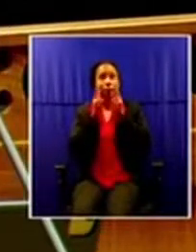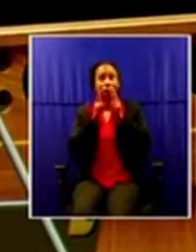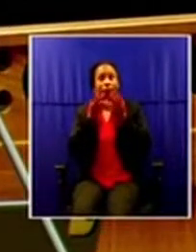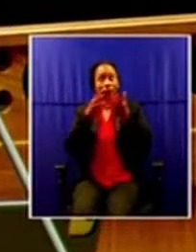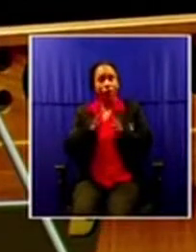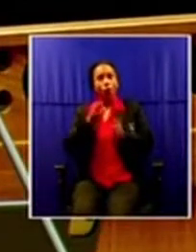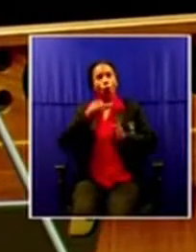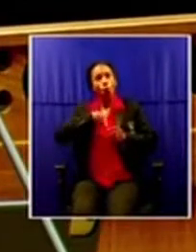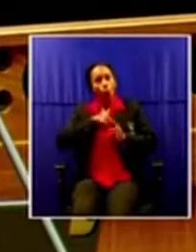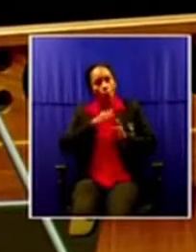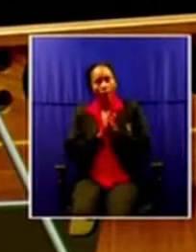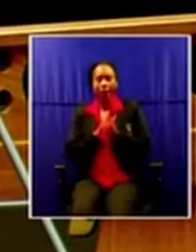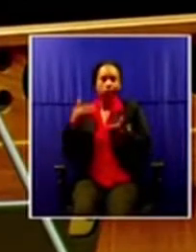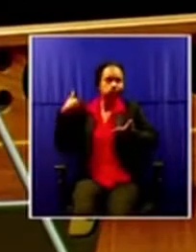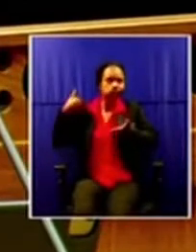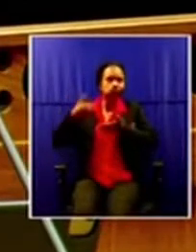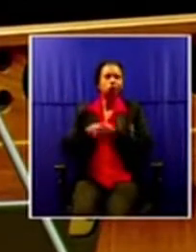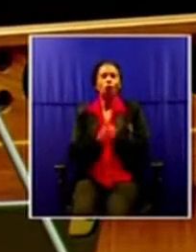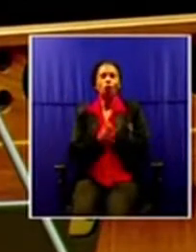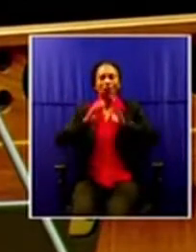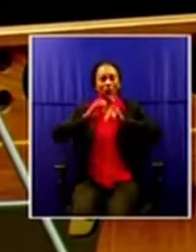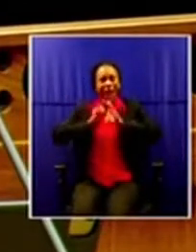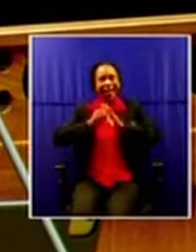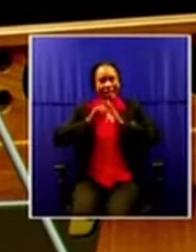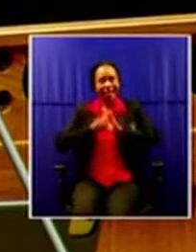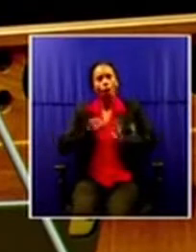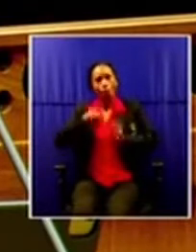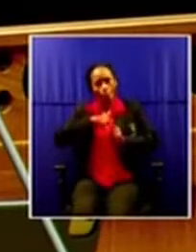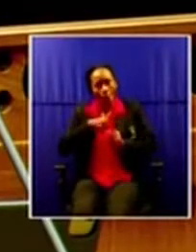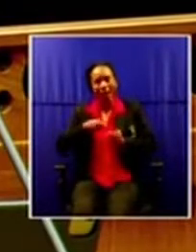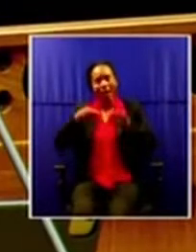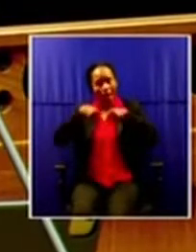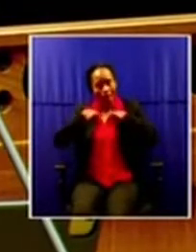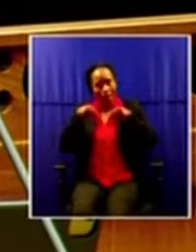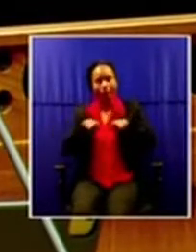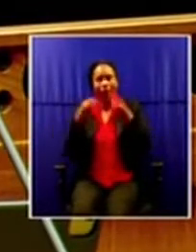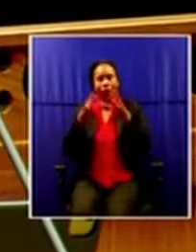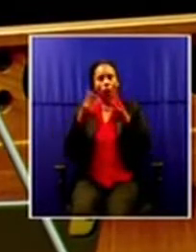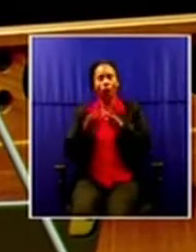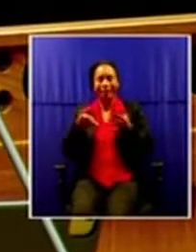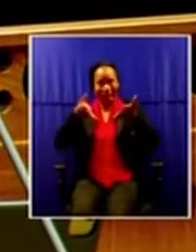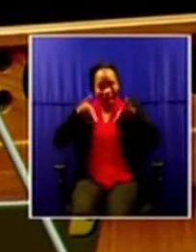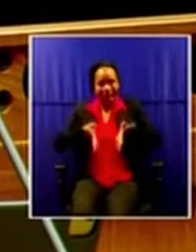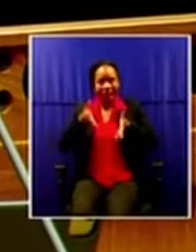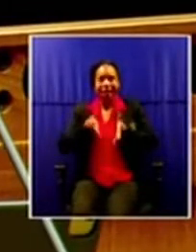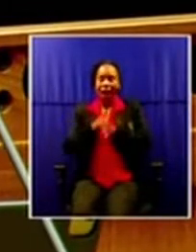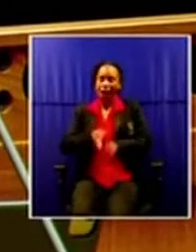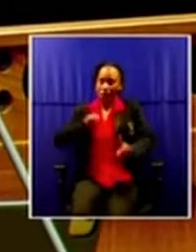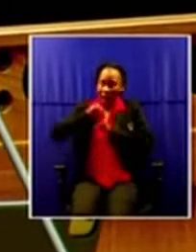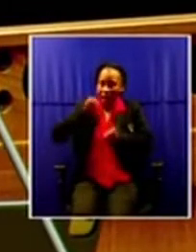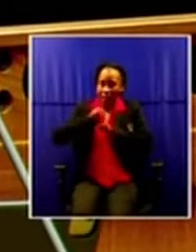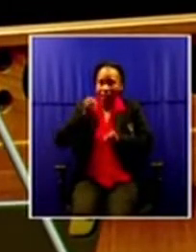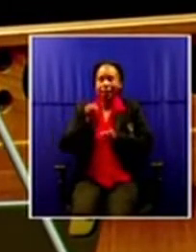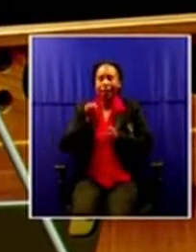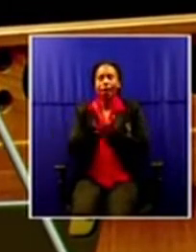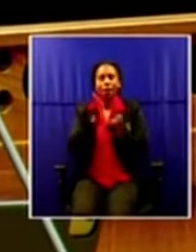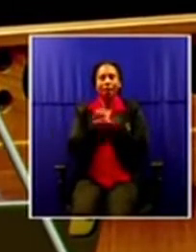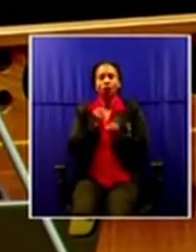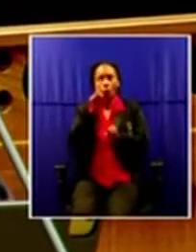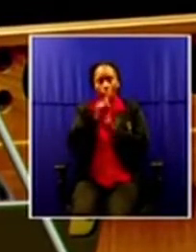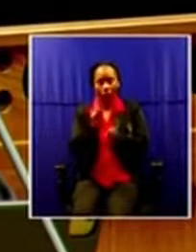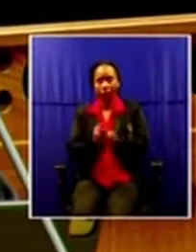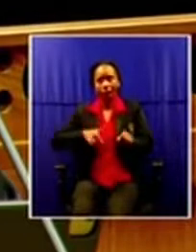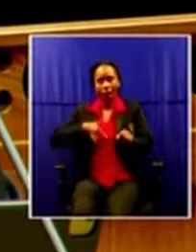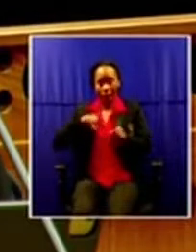We've been the people in the arena, fighting and working and making sure that we improve the lives of